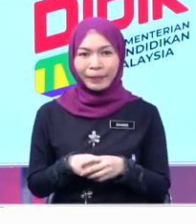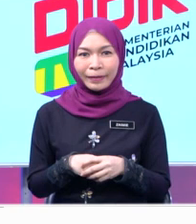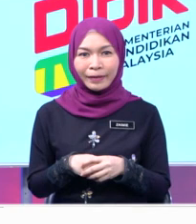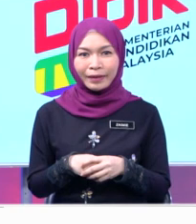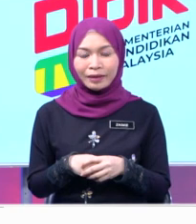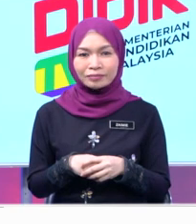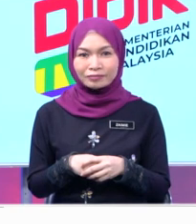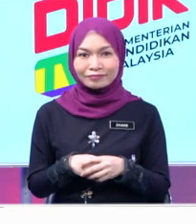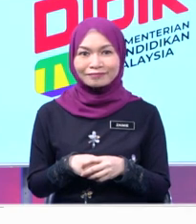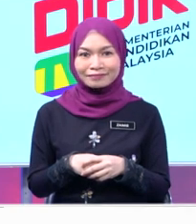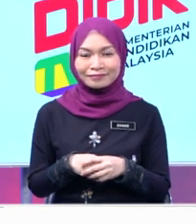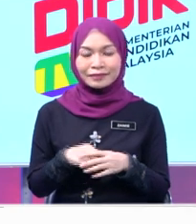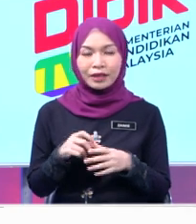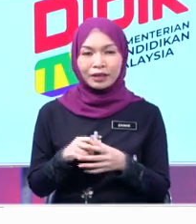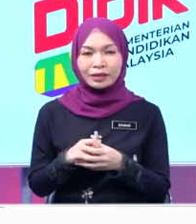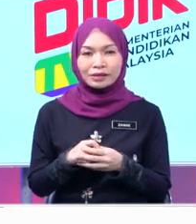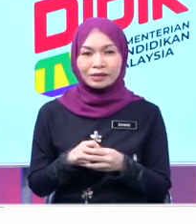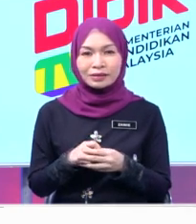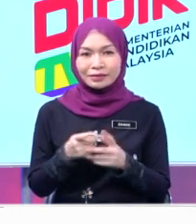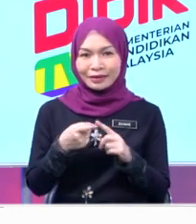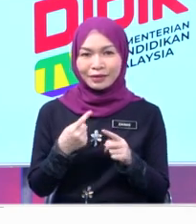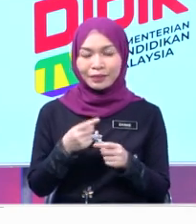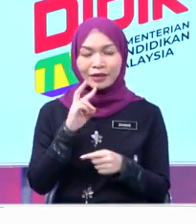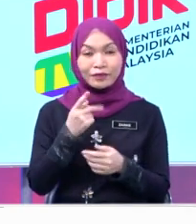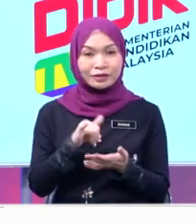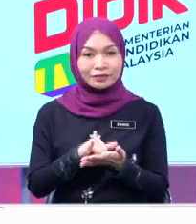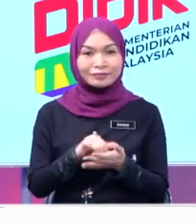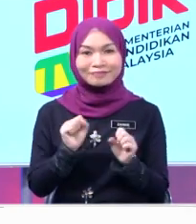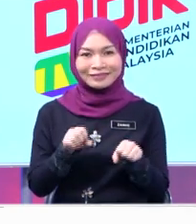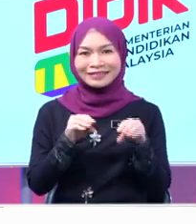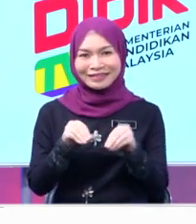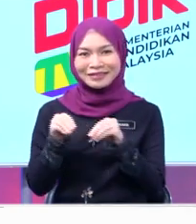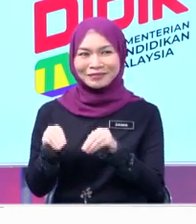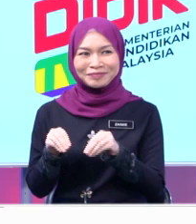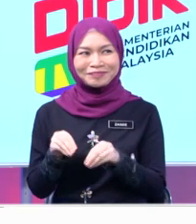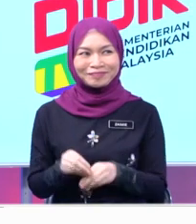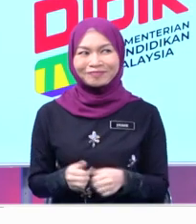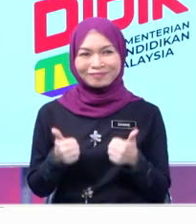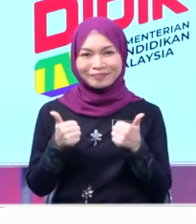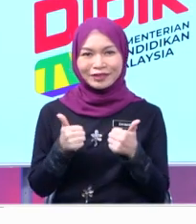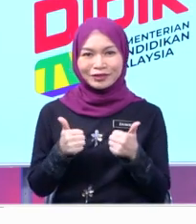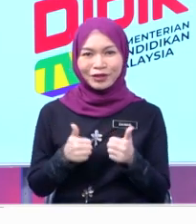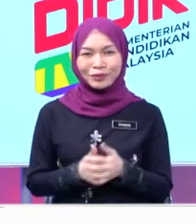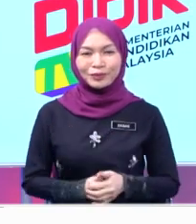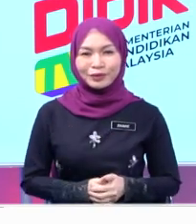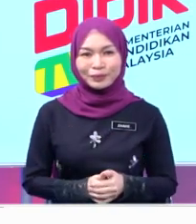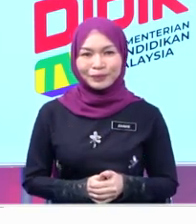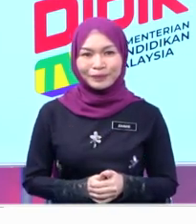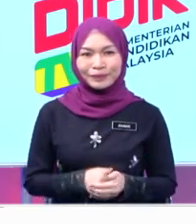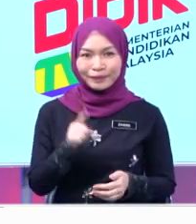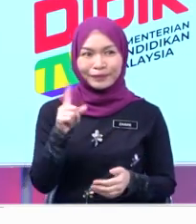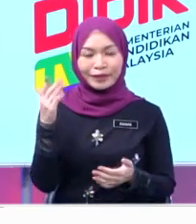use the seeds to grow them again. So that's a good example. Good job. Well done. Good job, Byron. Okay. All right, let's have one